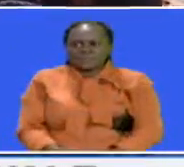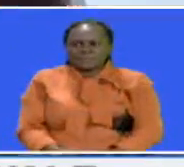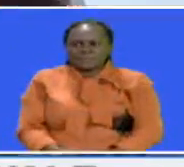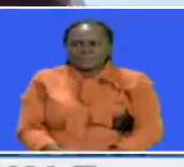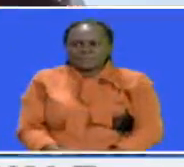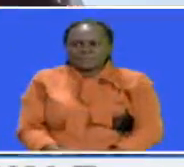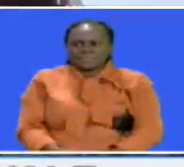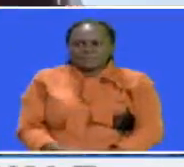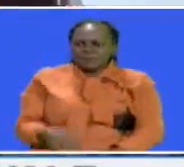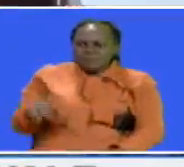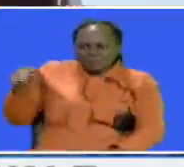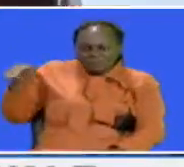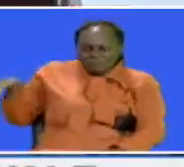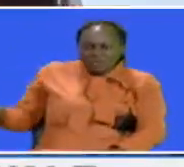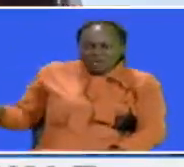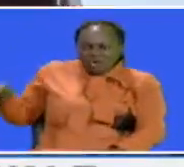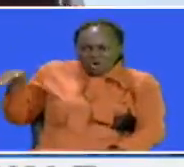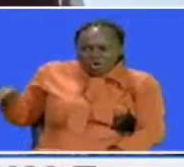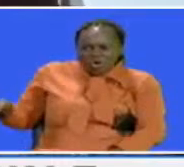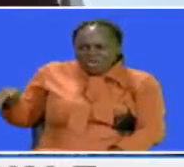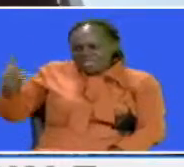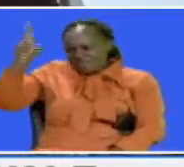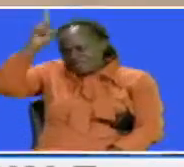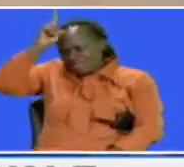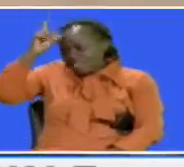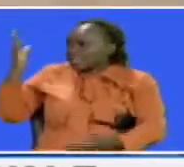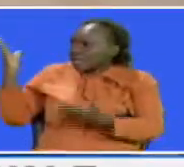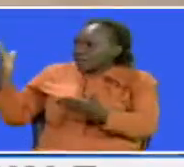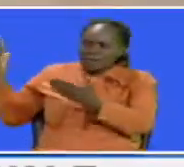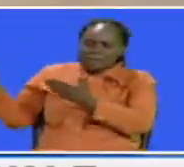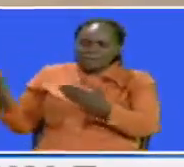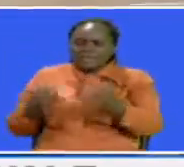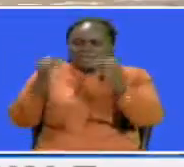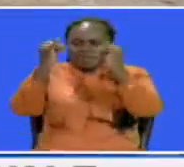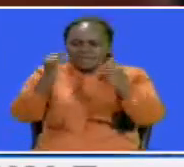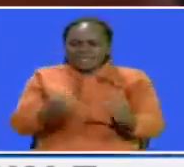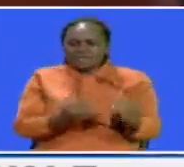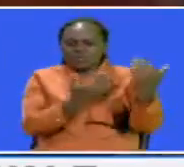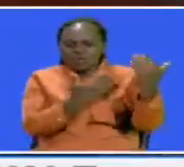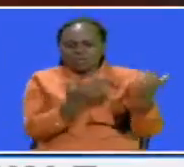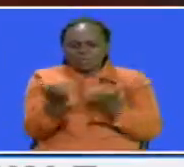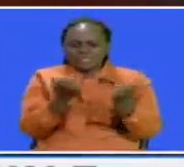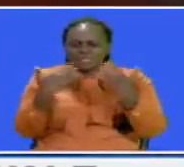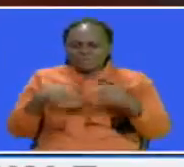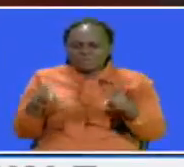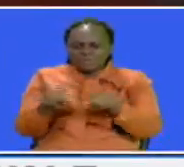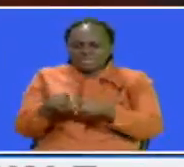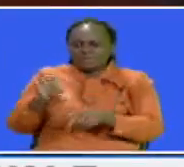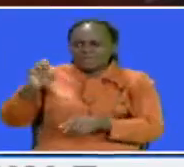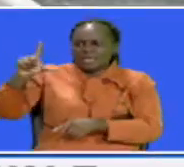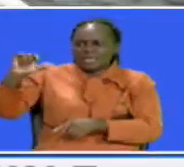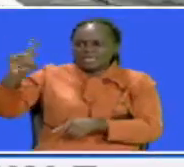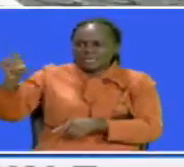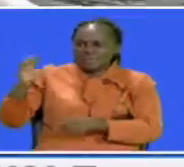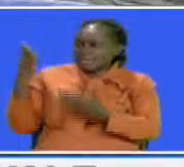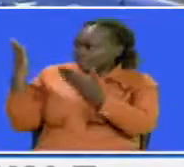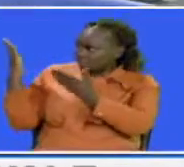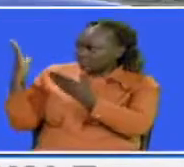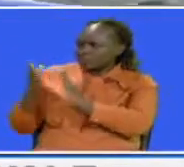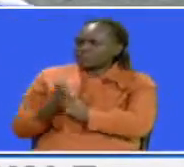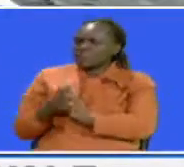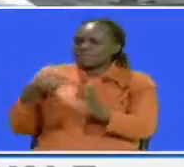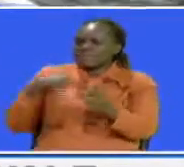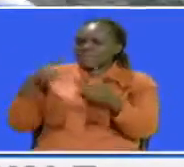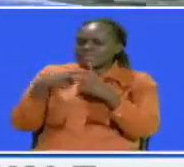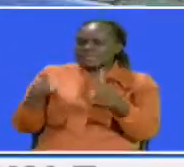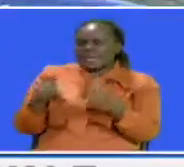As the first light breaks over Kibuyuni village, it brings renewed hope for traders like Elizabeth Luvuno. Na